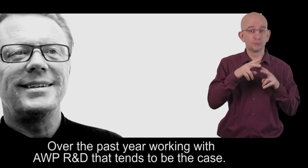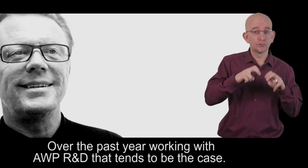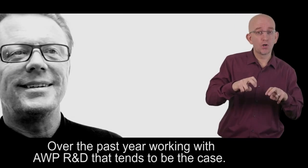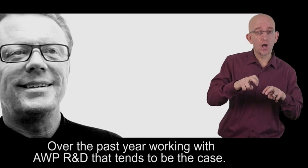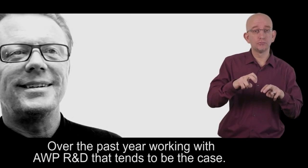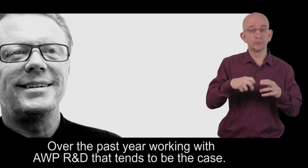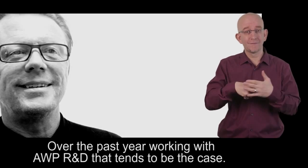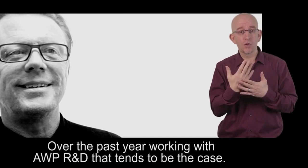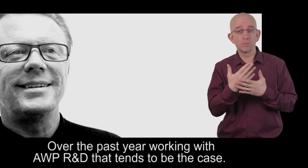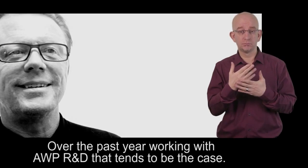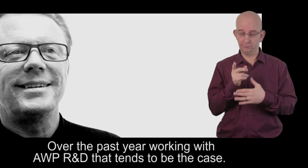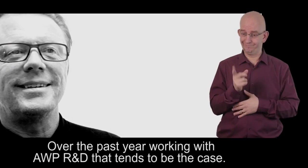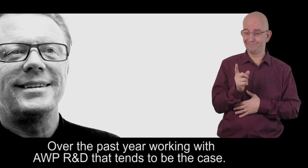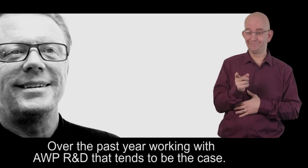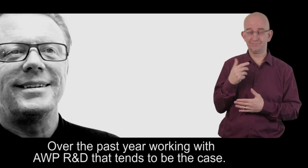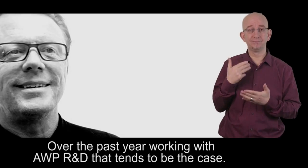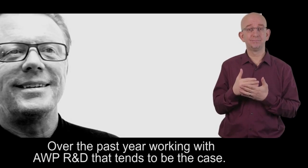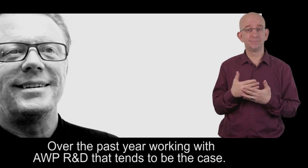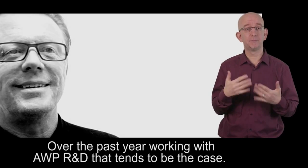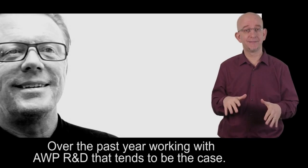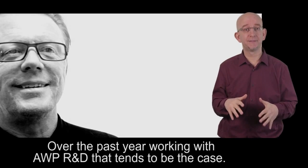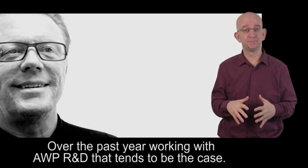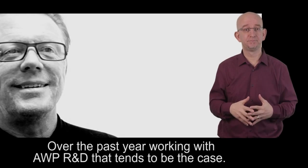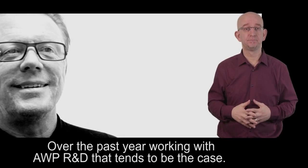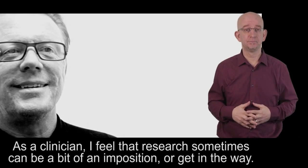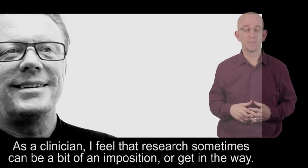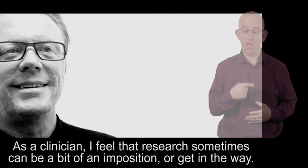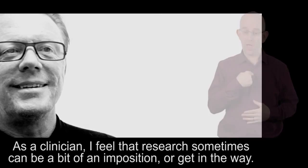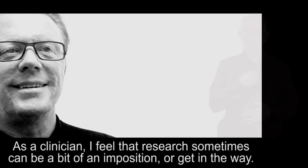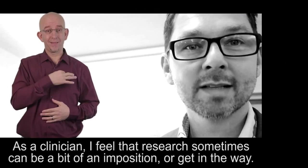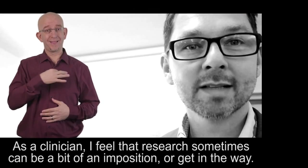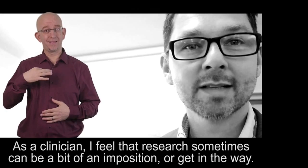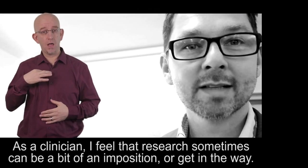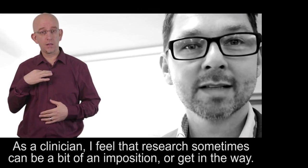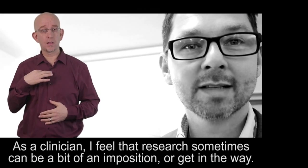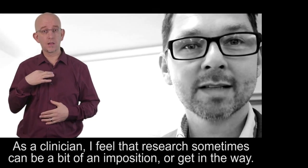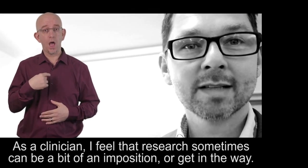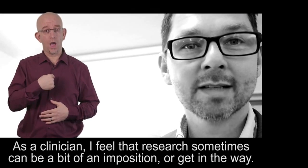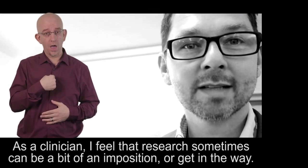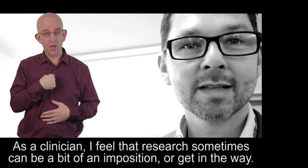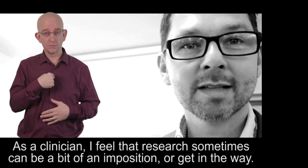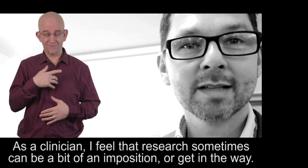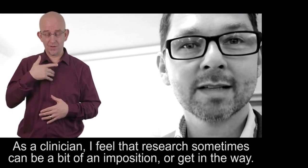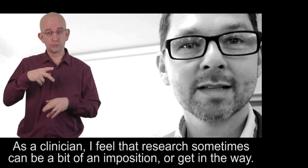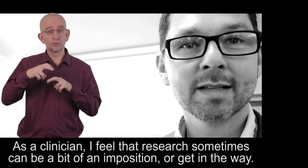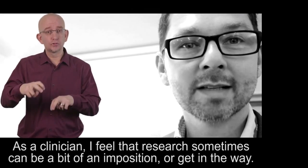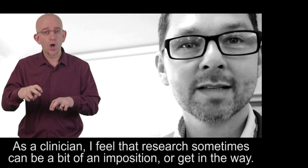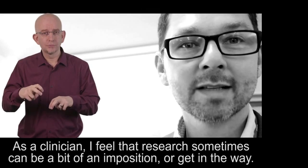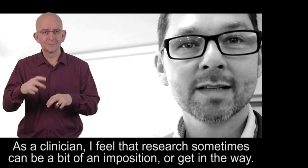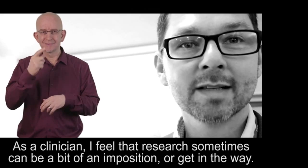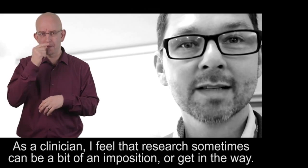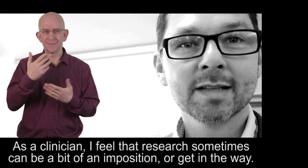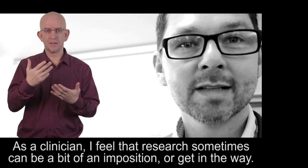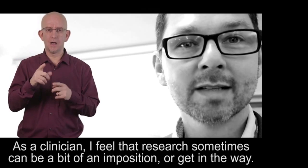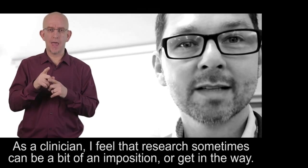AWP R&D that tends to be the case Sometimes as a clinician I can feel